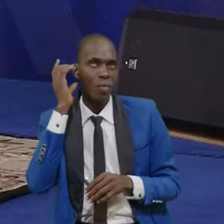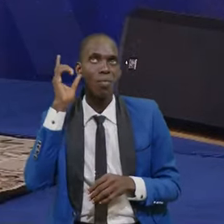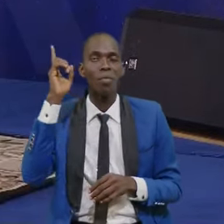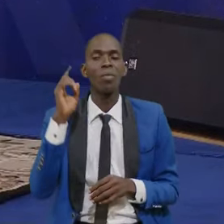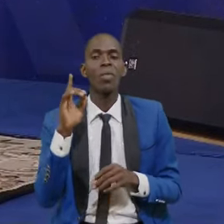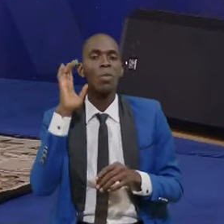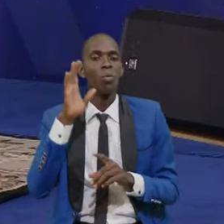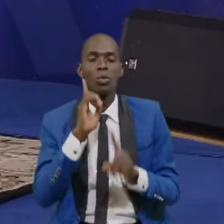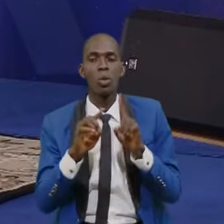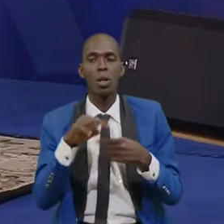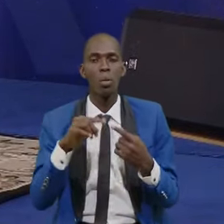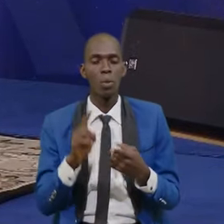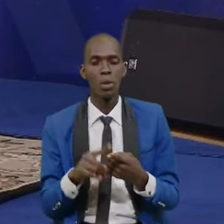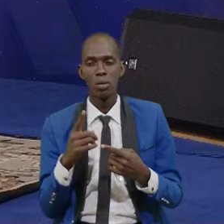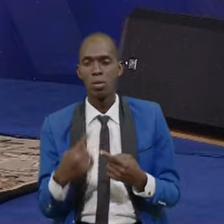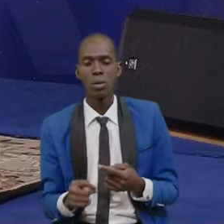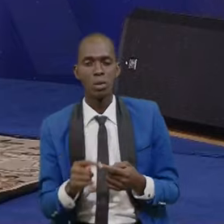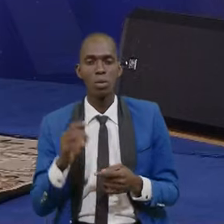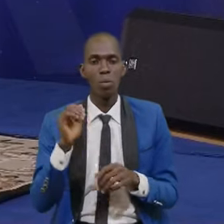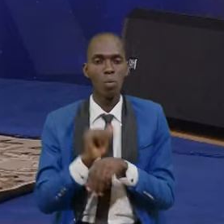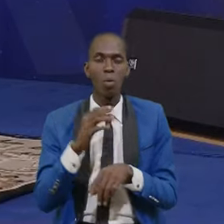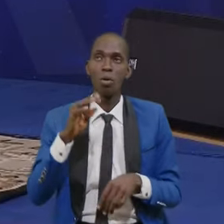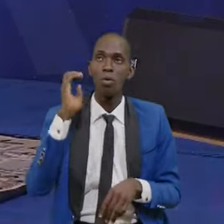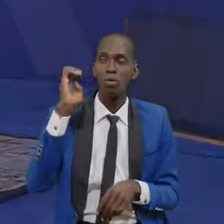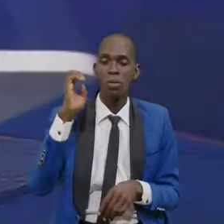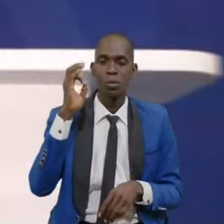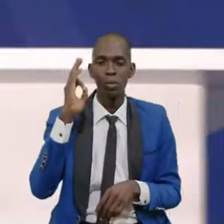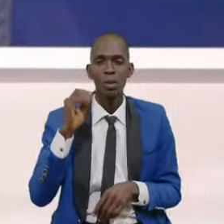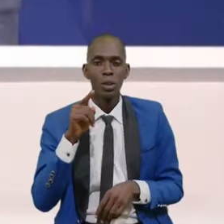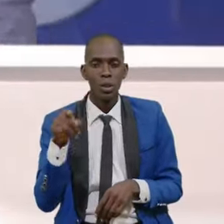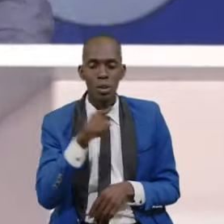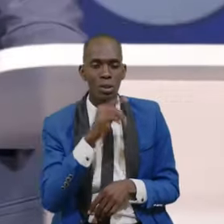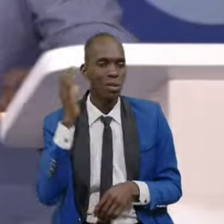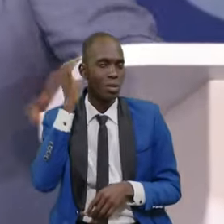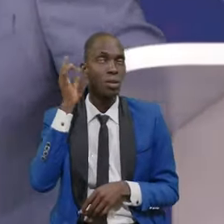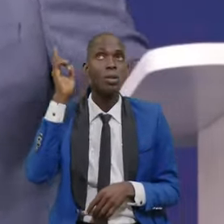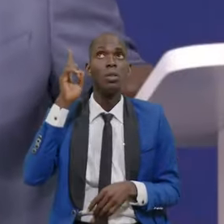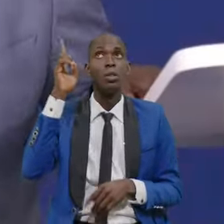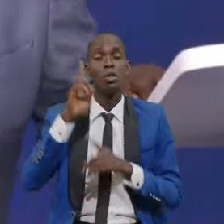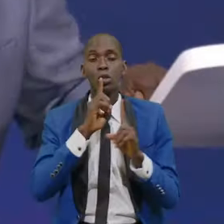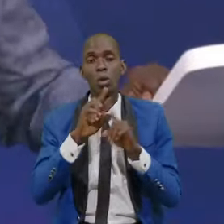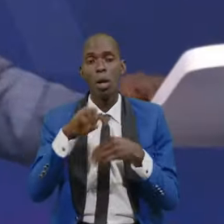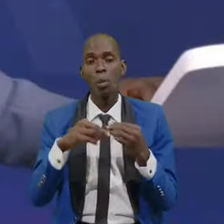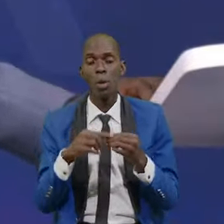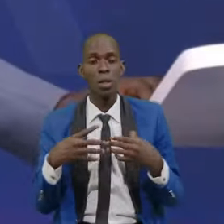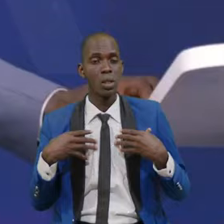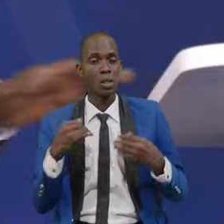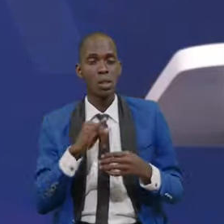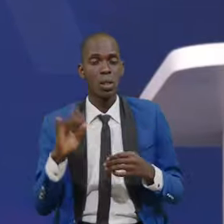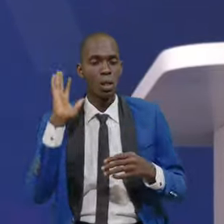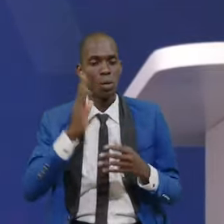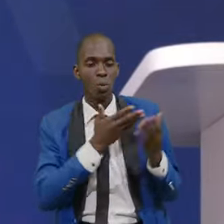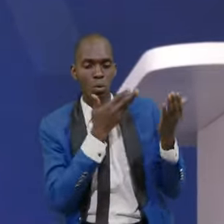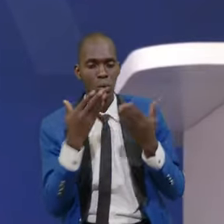of evangelism. Hear ye him. He'll talk about healing, and he will pronounce the healing upon